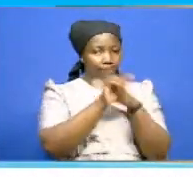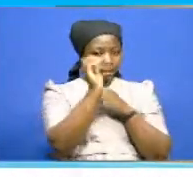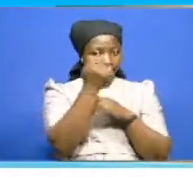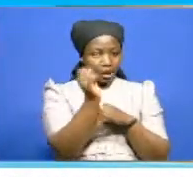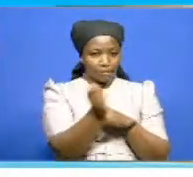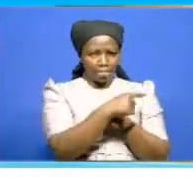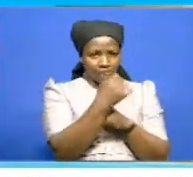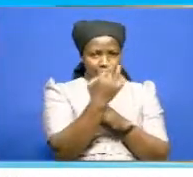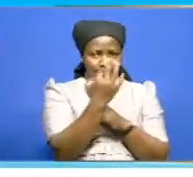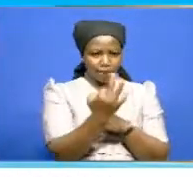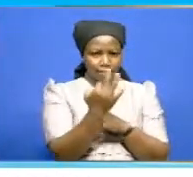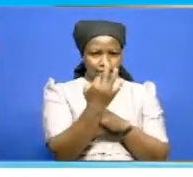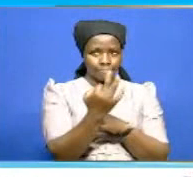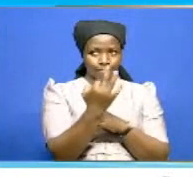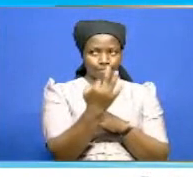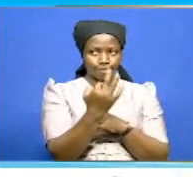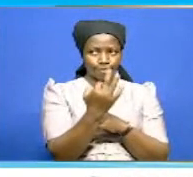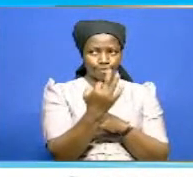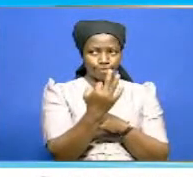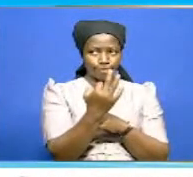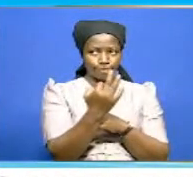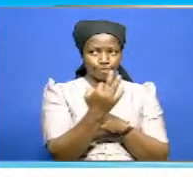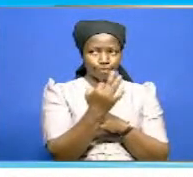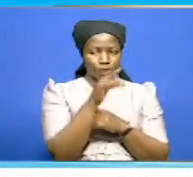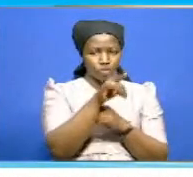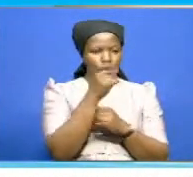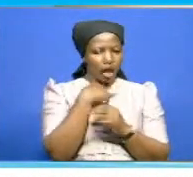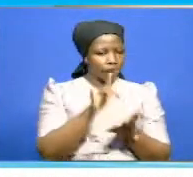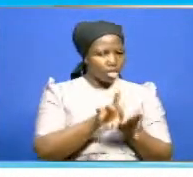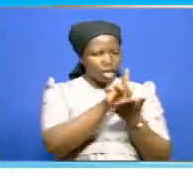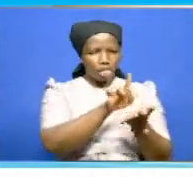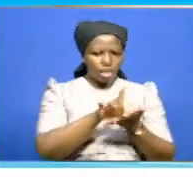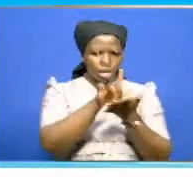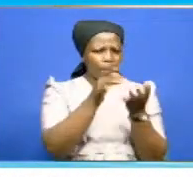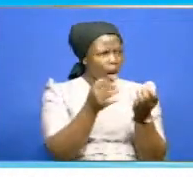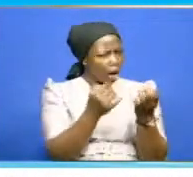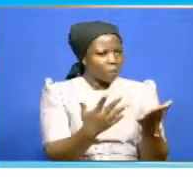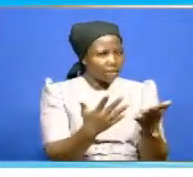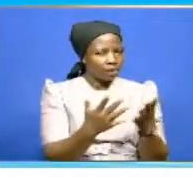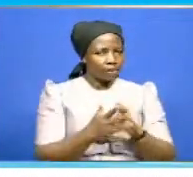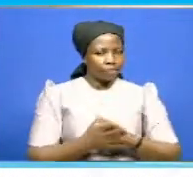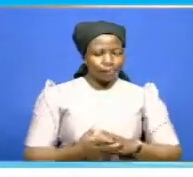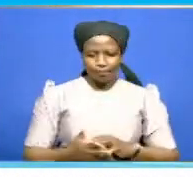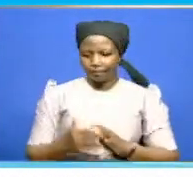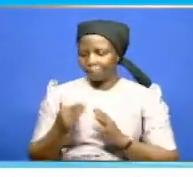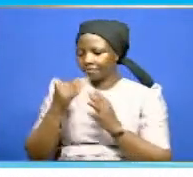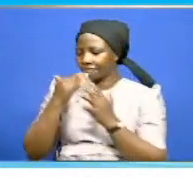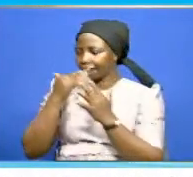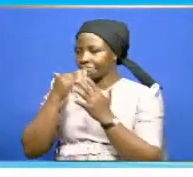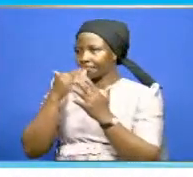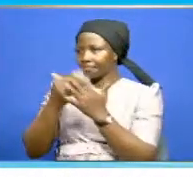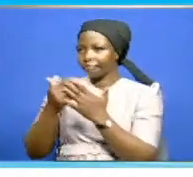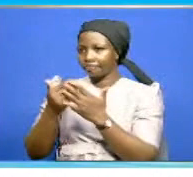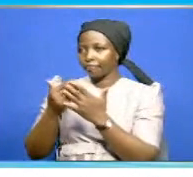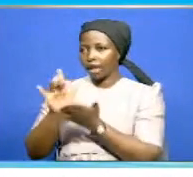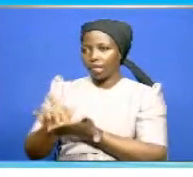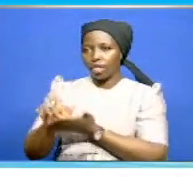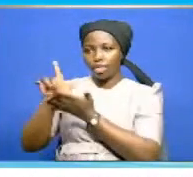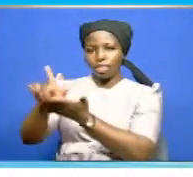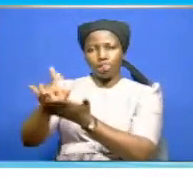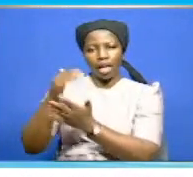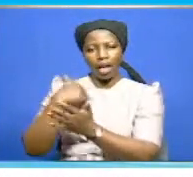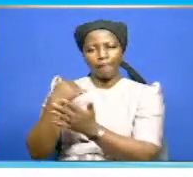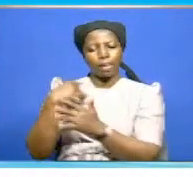March, how much have you managed to lend? Thank you. Lending has been going